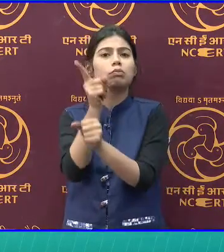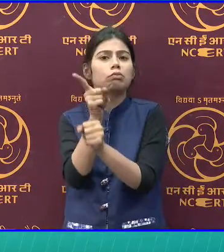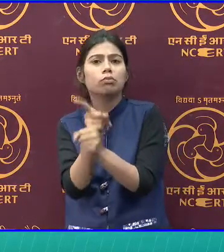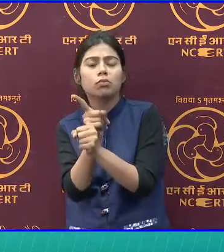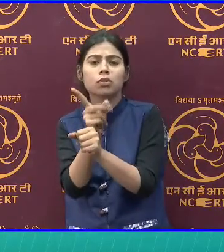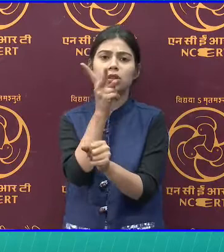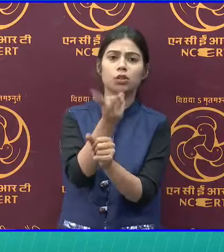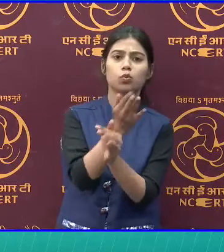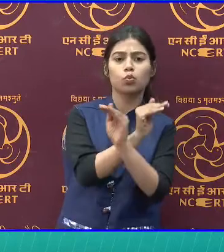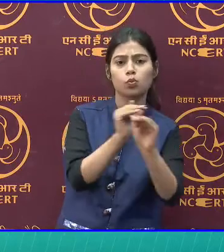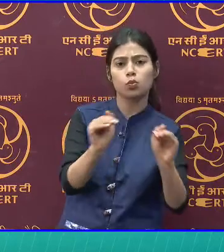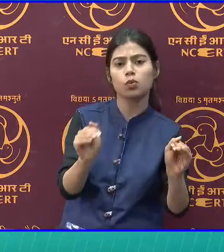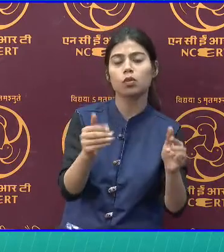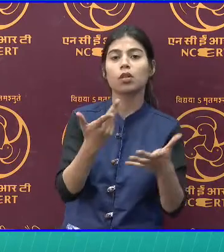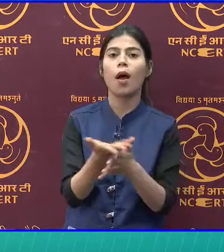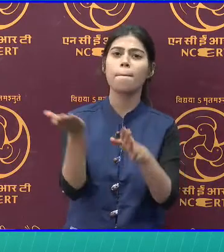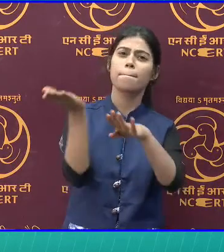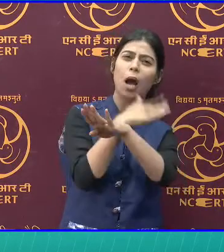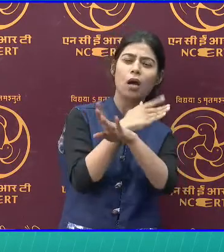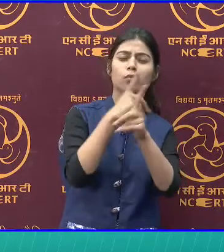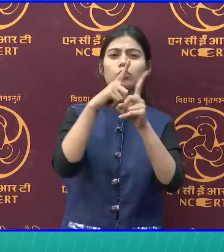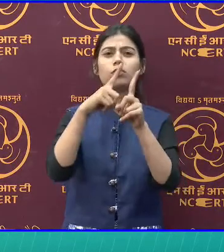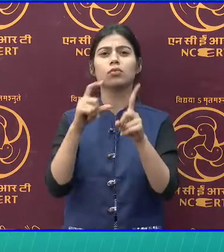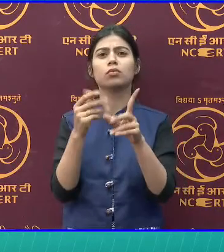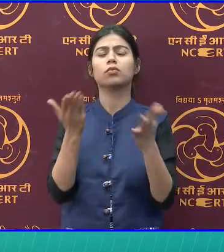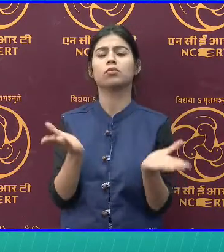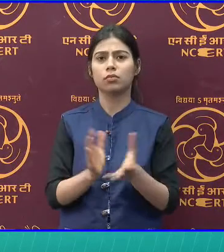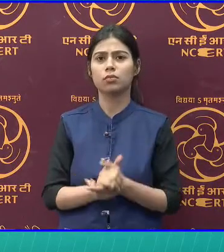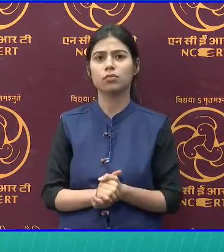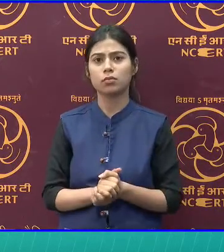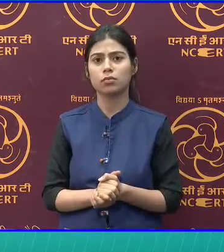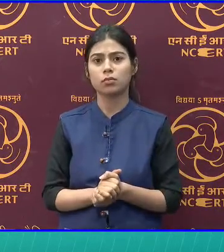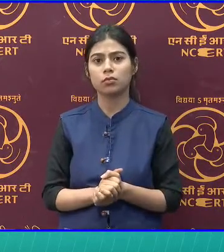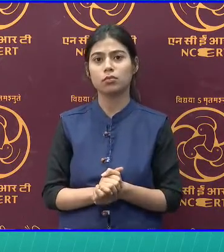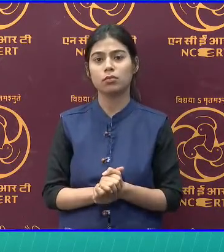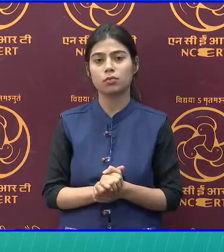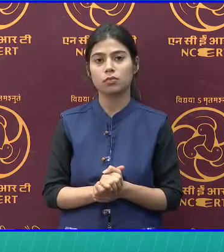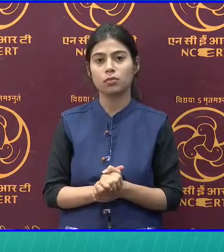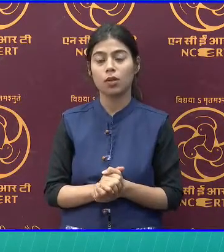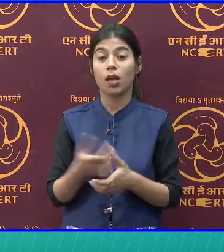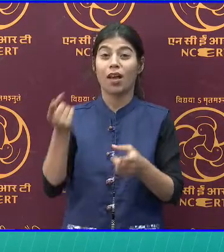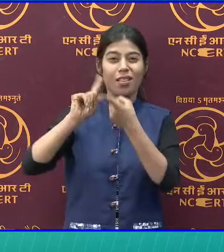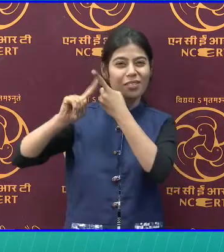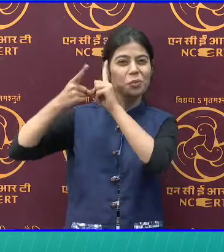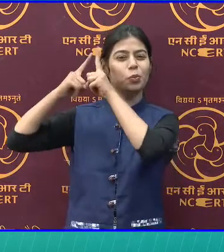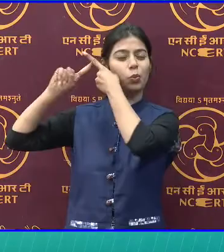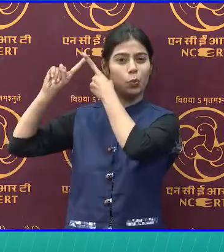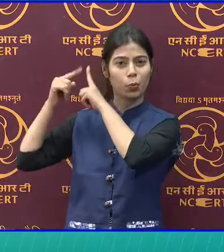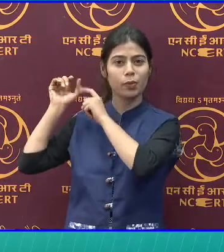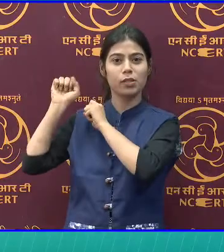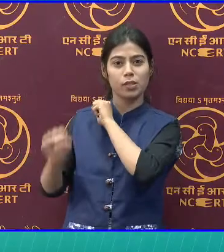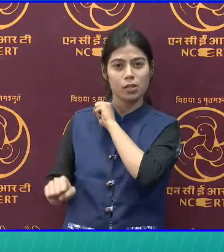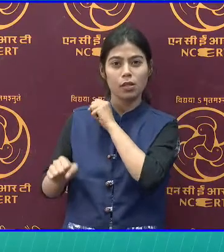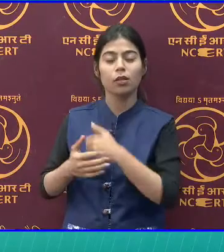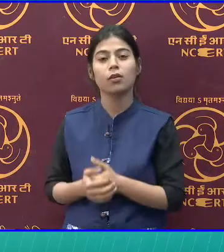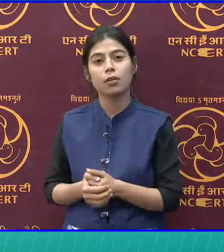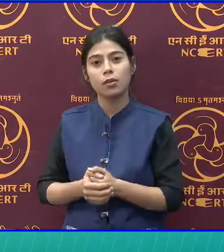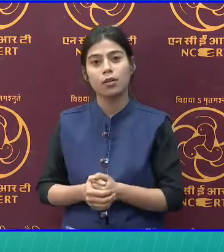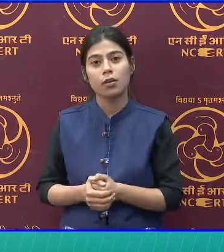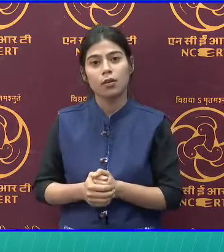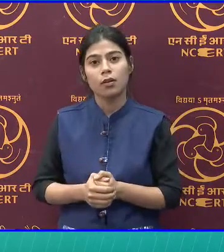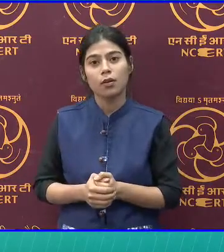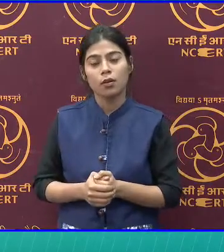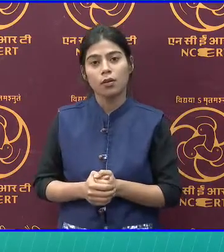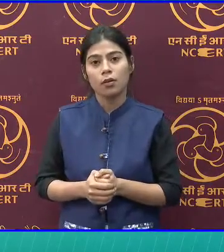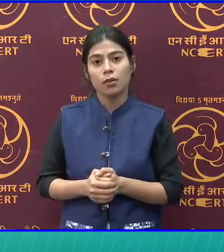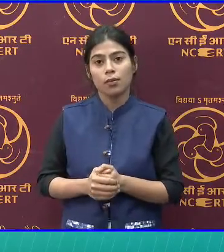at why this tapestry of the past, that the history, we have a very India is one